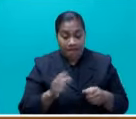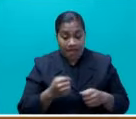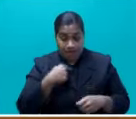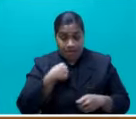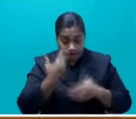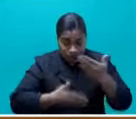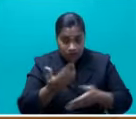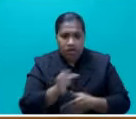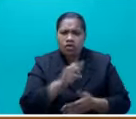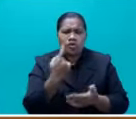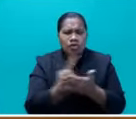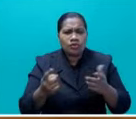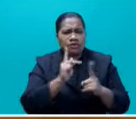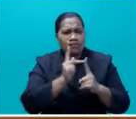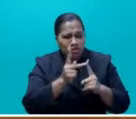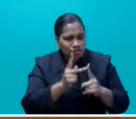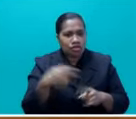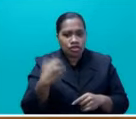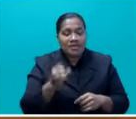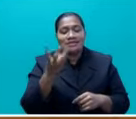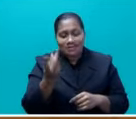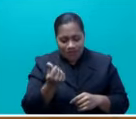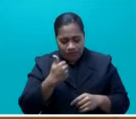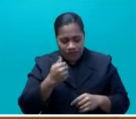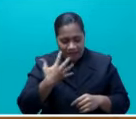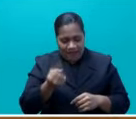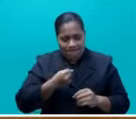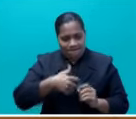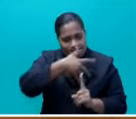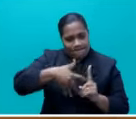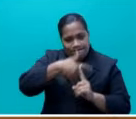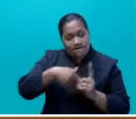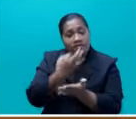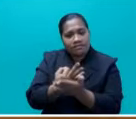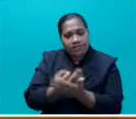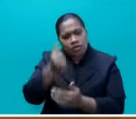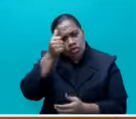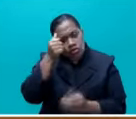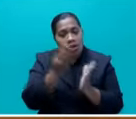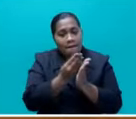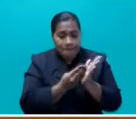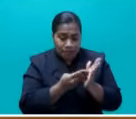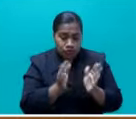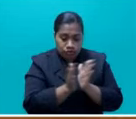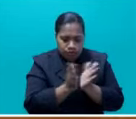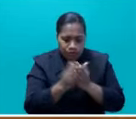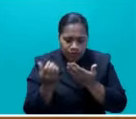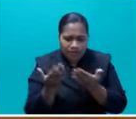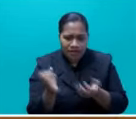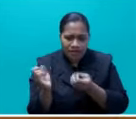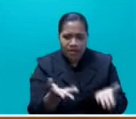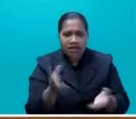as a politician, but someone with some financial background who knows that the budget books provided year in, year out are